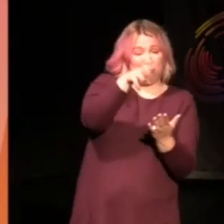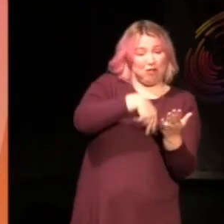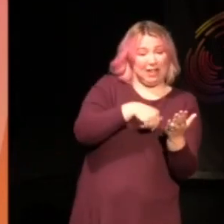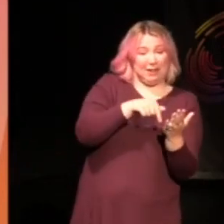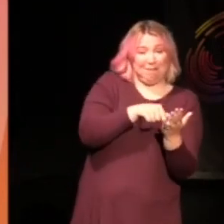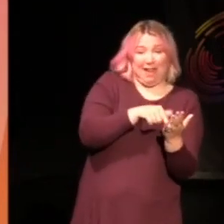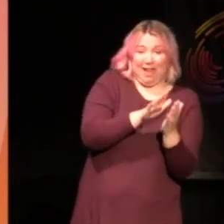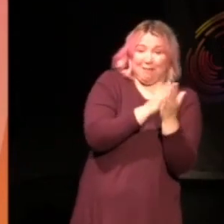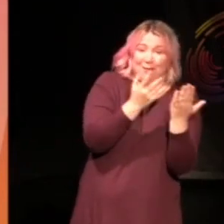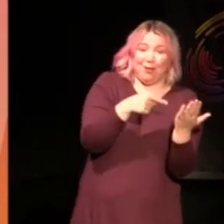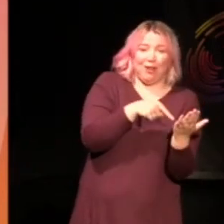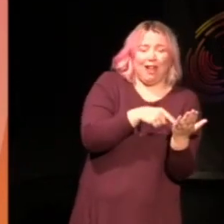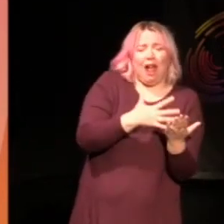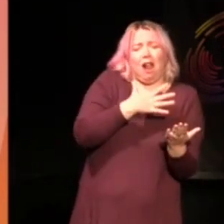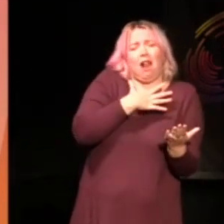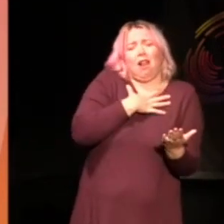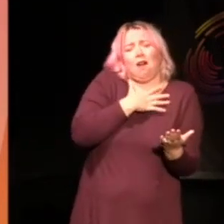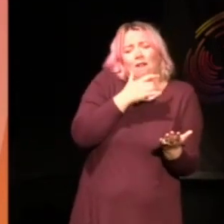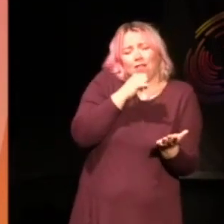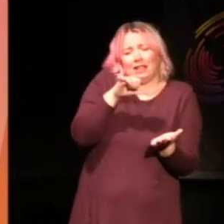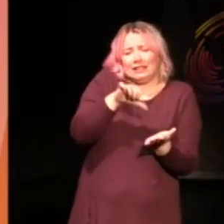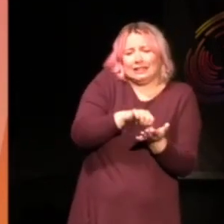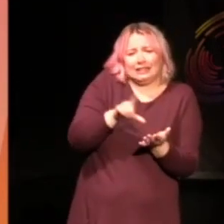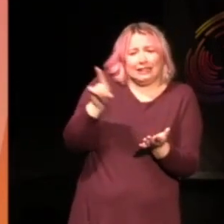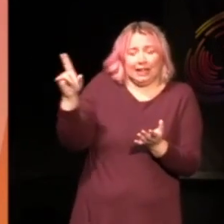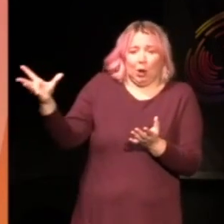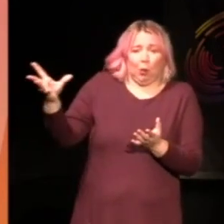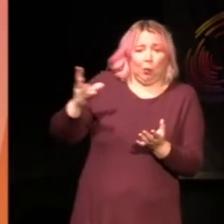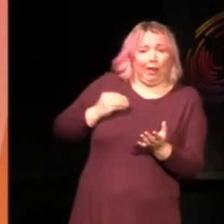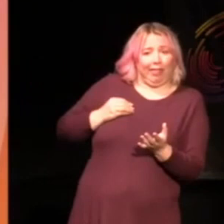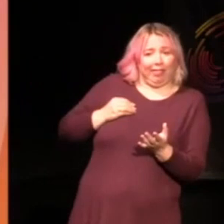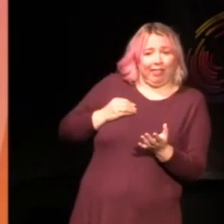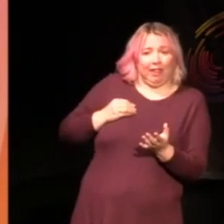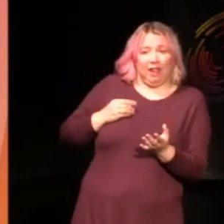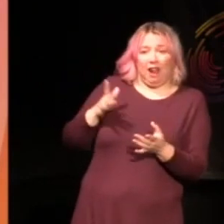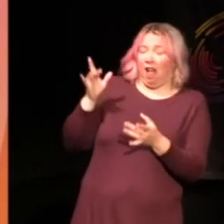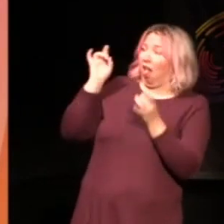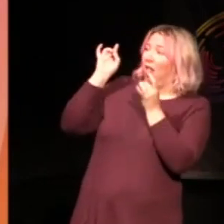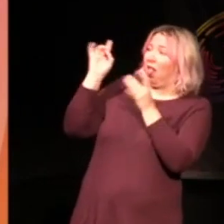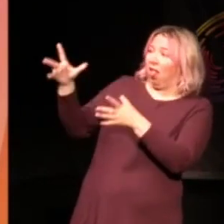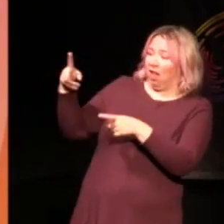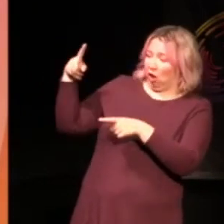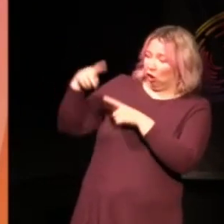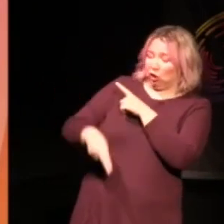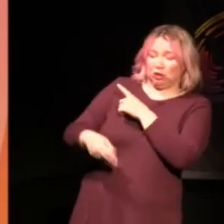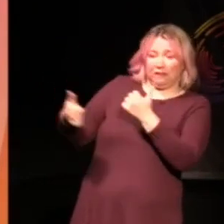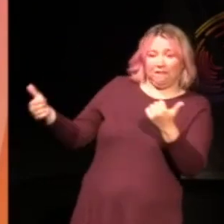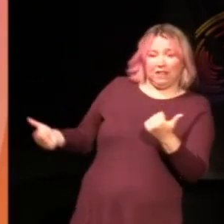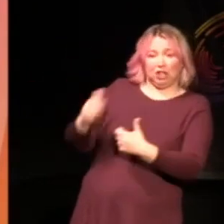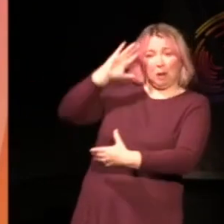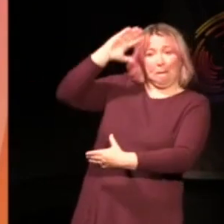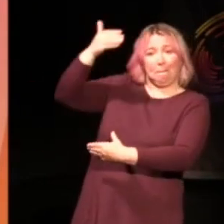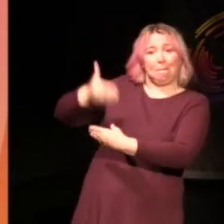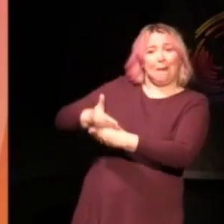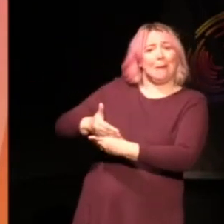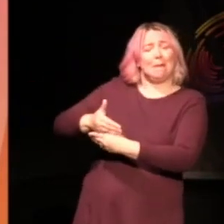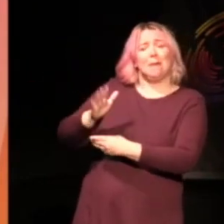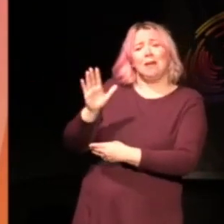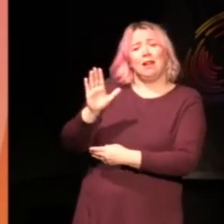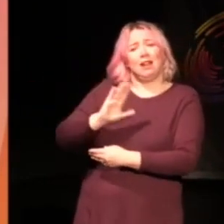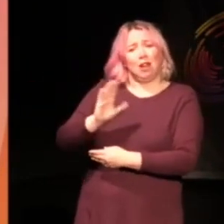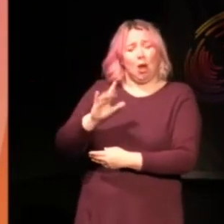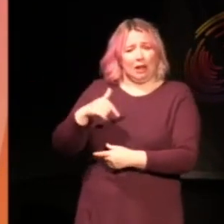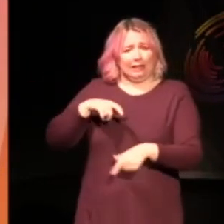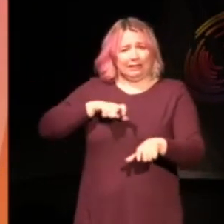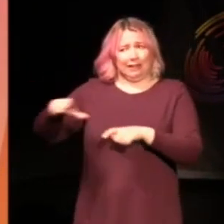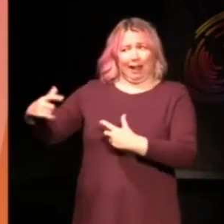that I love the city, and it keeps coming with me. We don't abandon the places we love just because we're miles away from them, just because